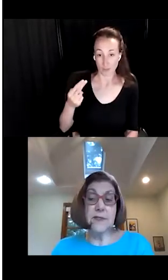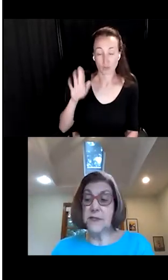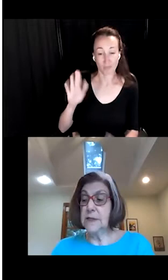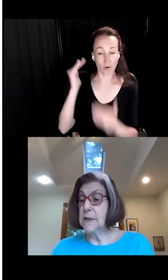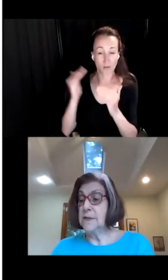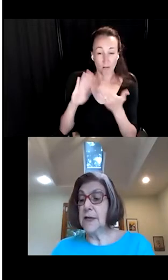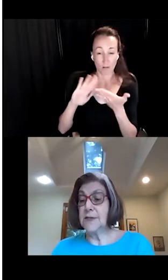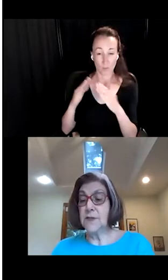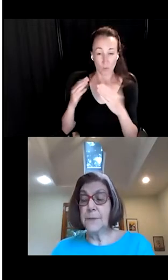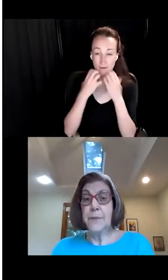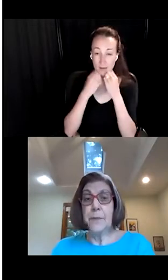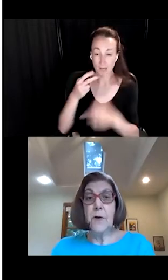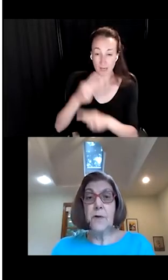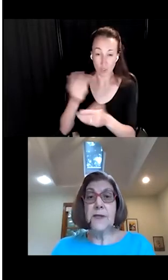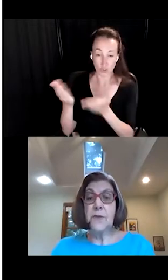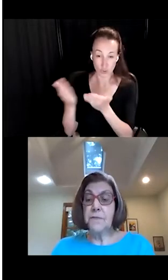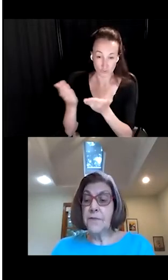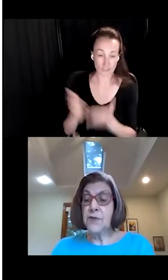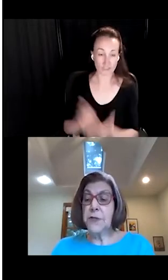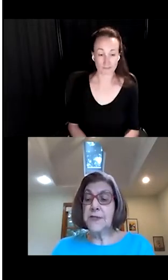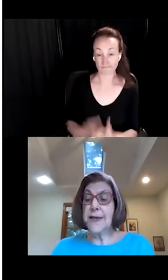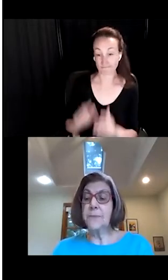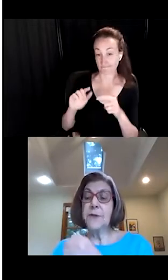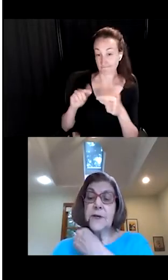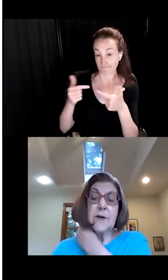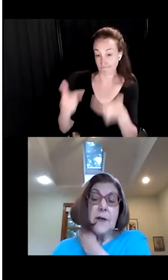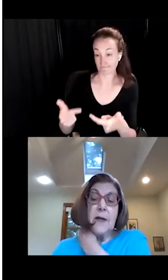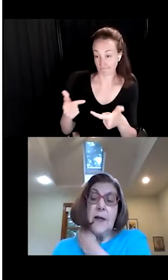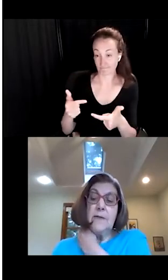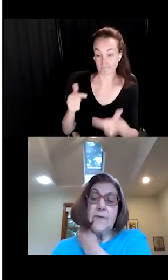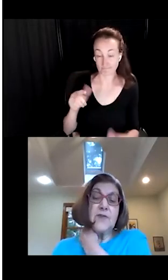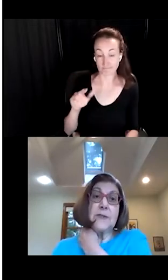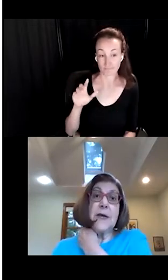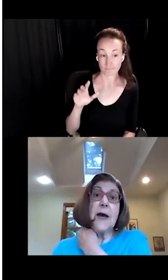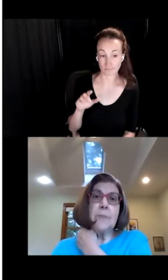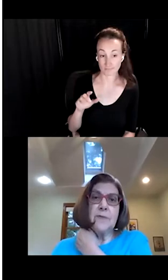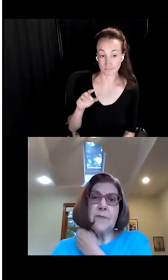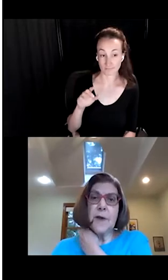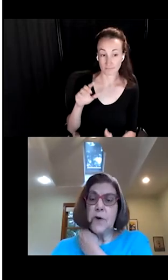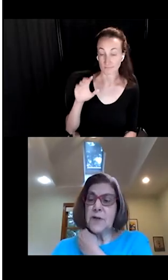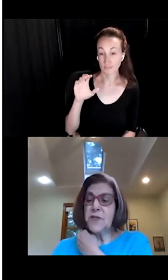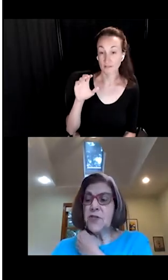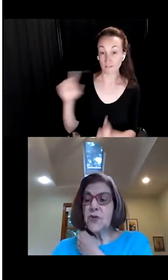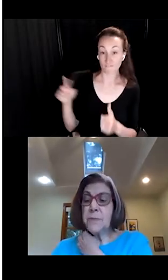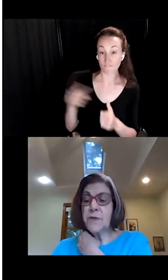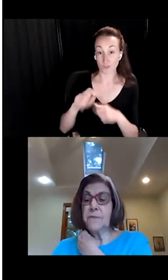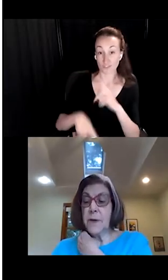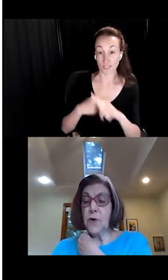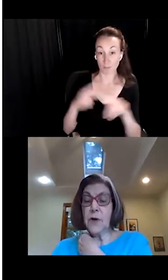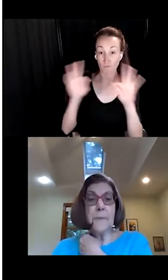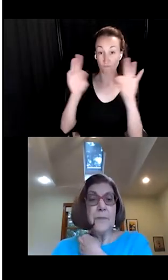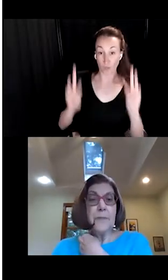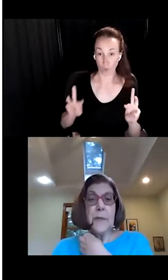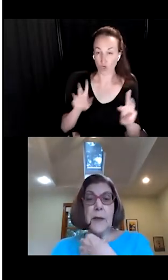or ACCS. Okay, so the first example here, the first type of framework is a descriptive